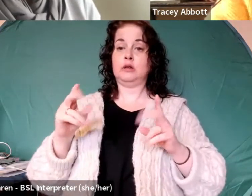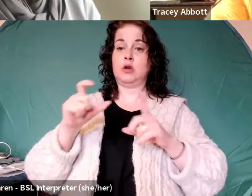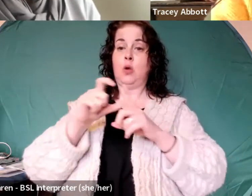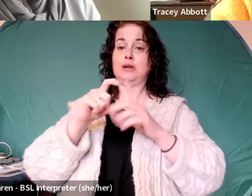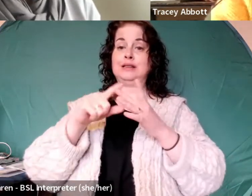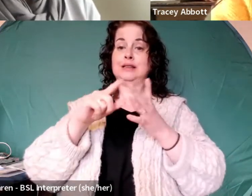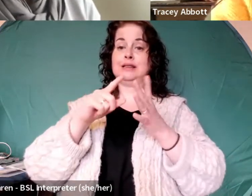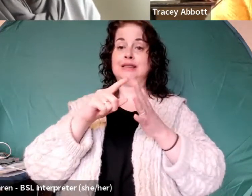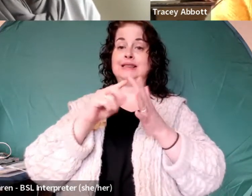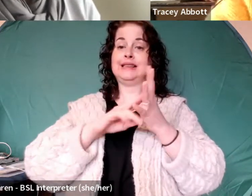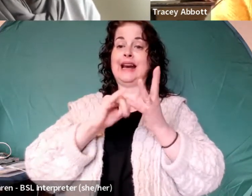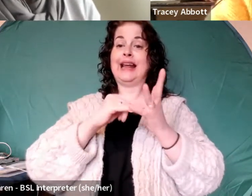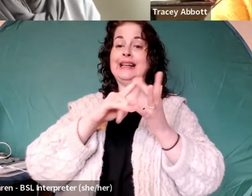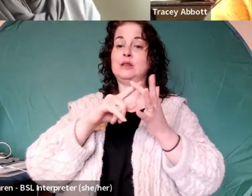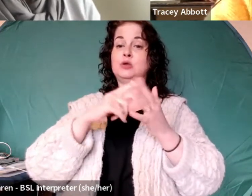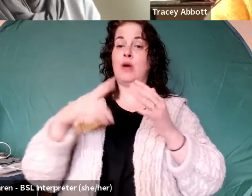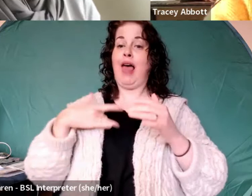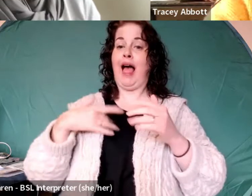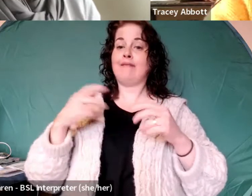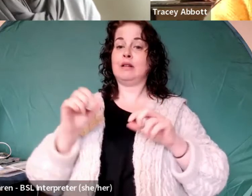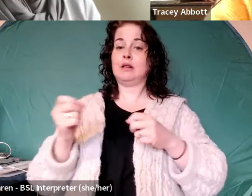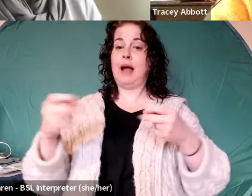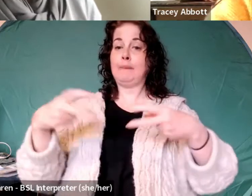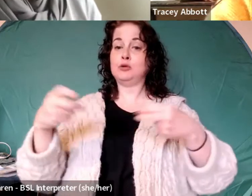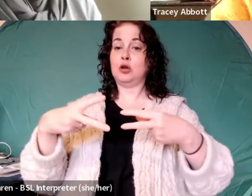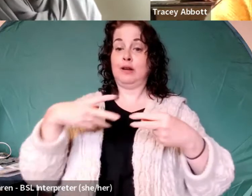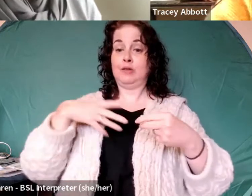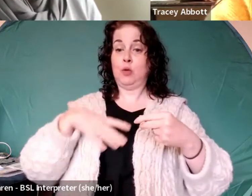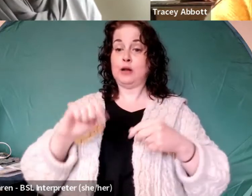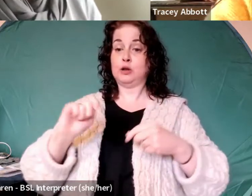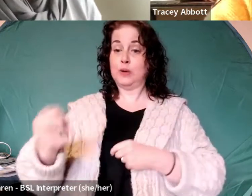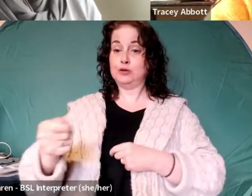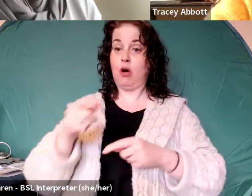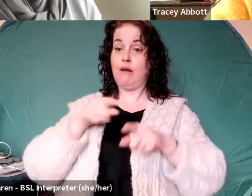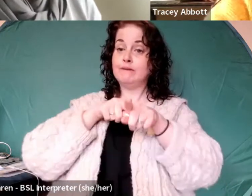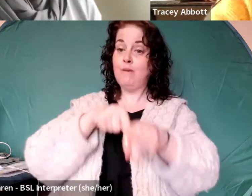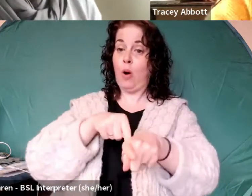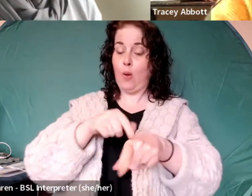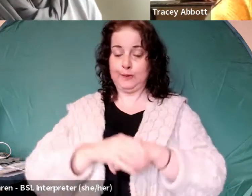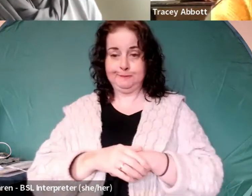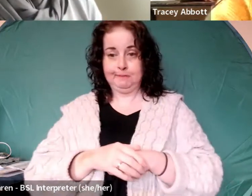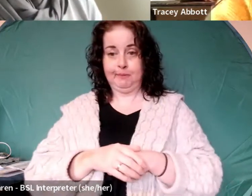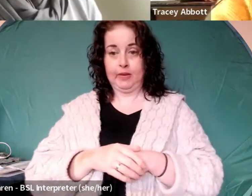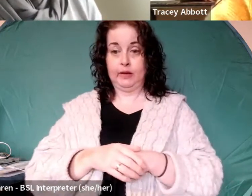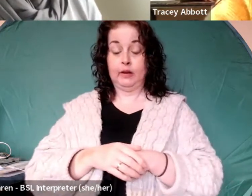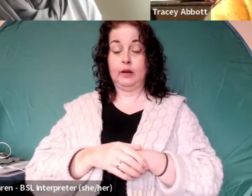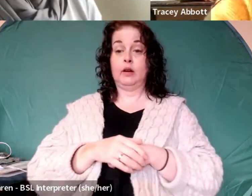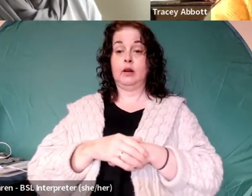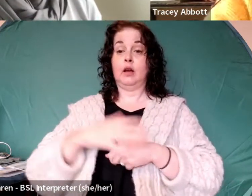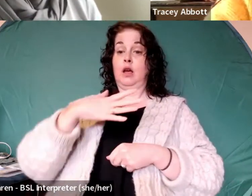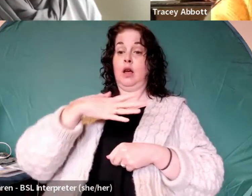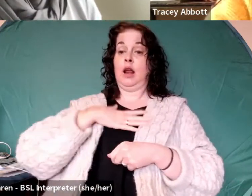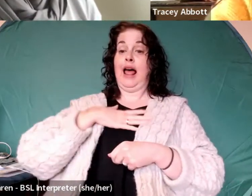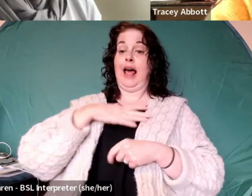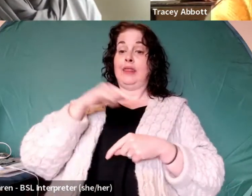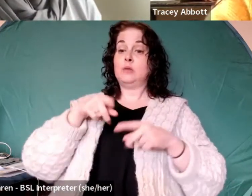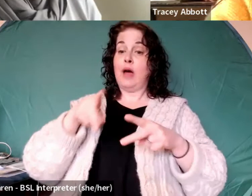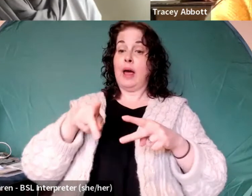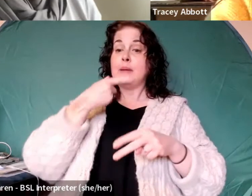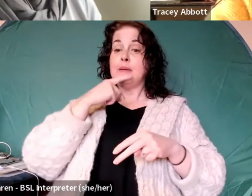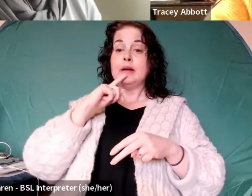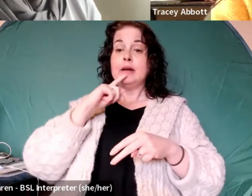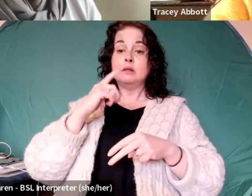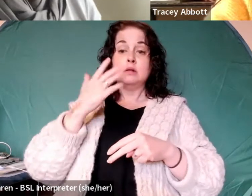doing the live captions, so you can switch those on and follow as well. We like to do it this way so that people